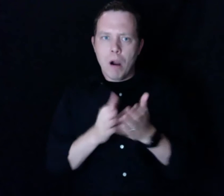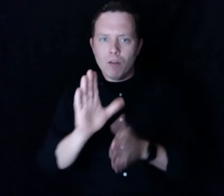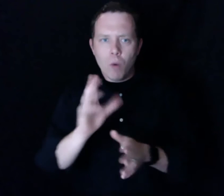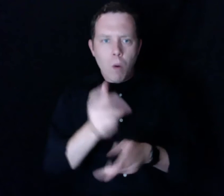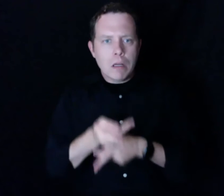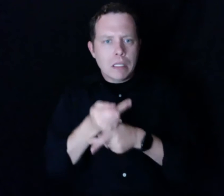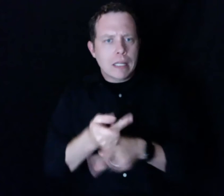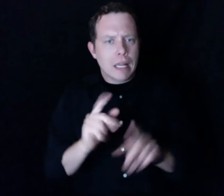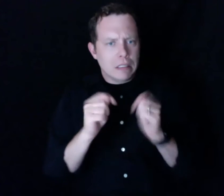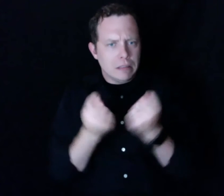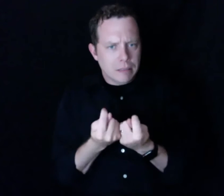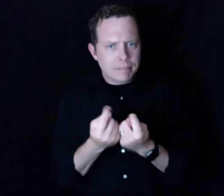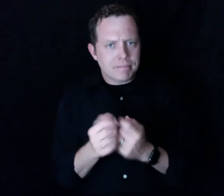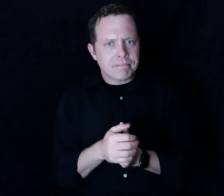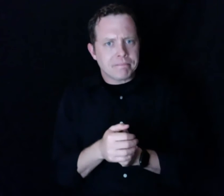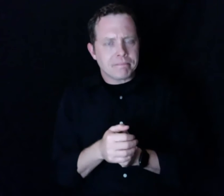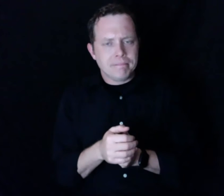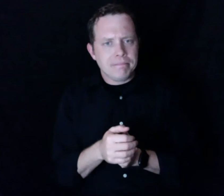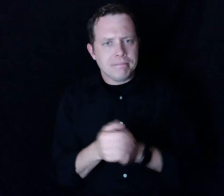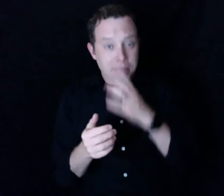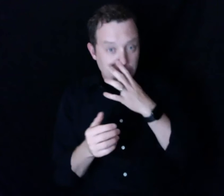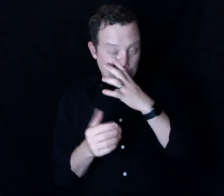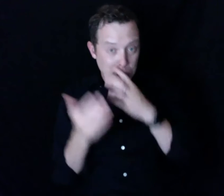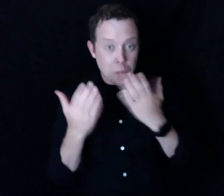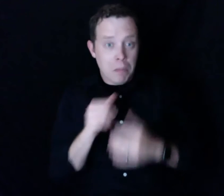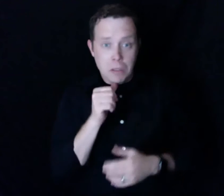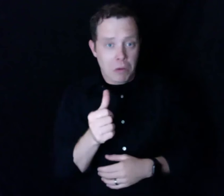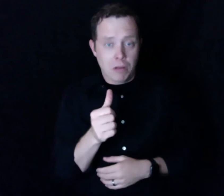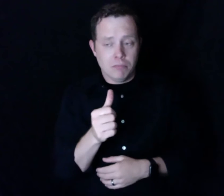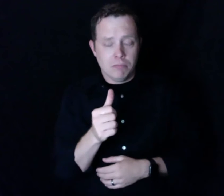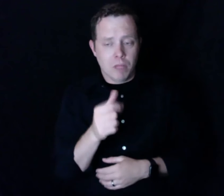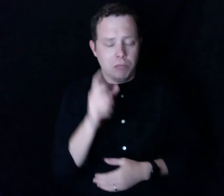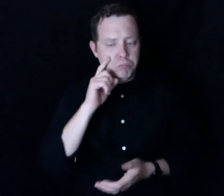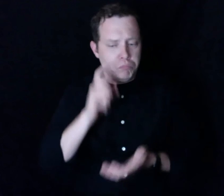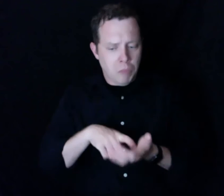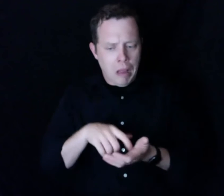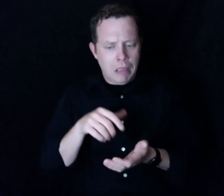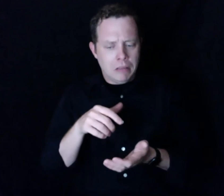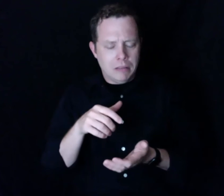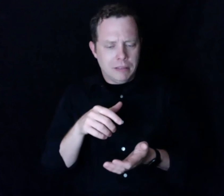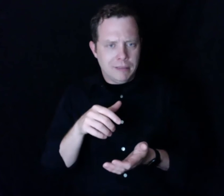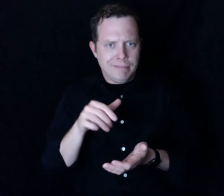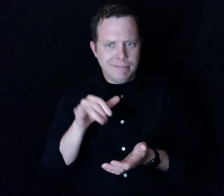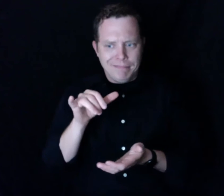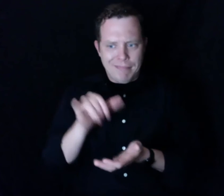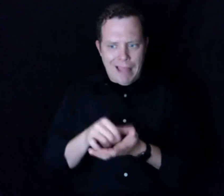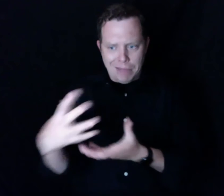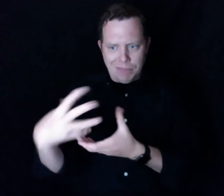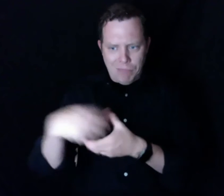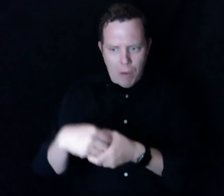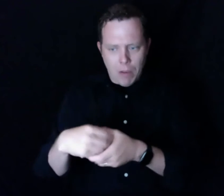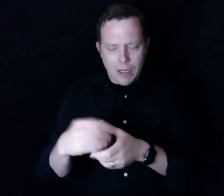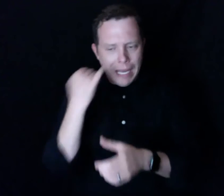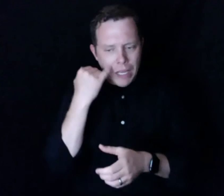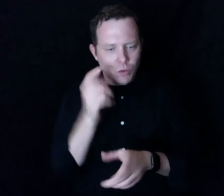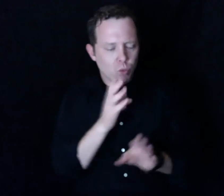not think about that as much, especially if you get your prescriptions from like a large chain, but La Clinica has community